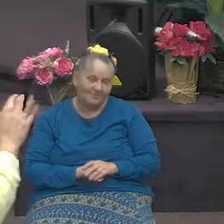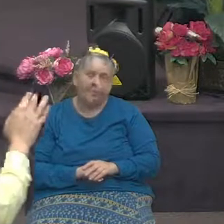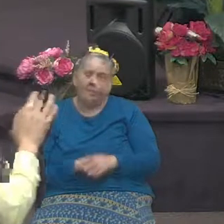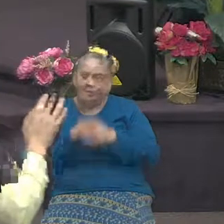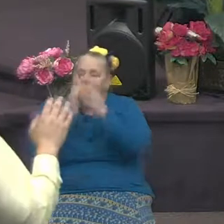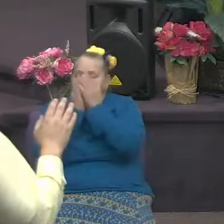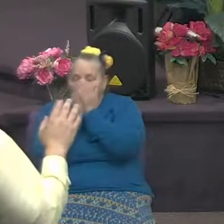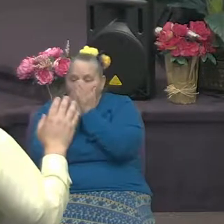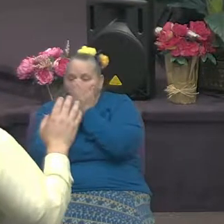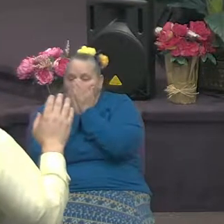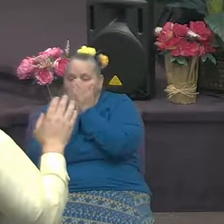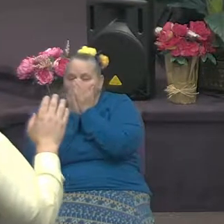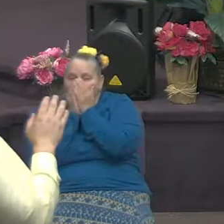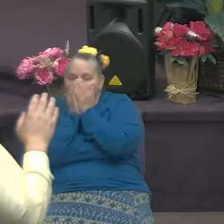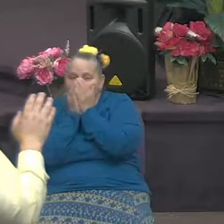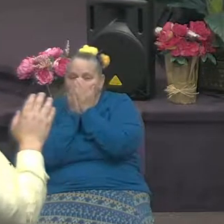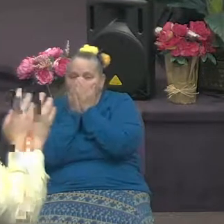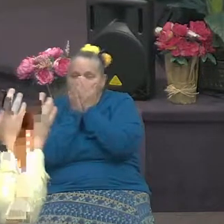All right.